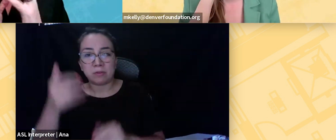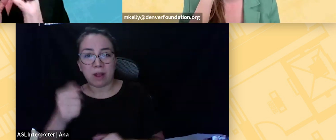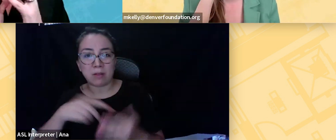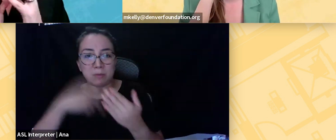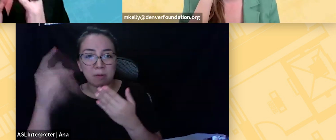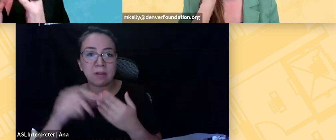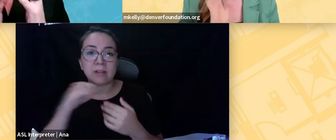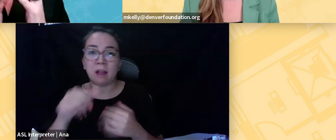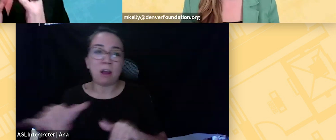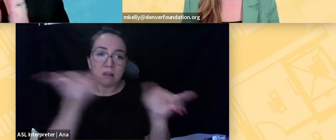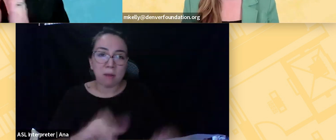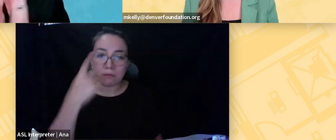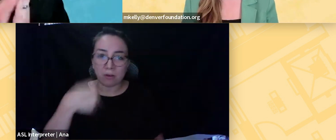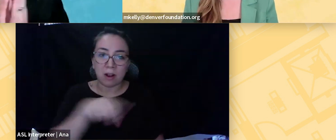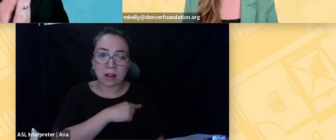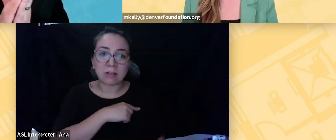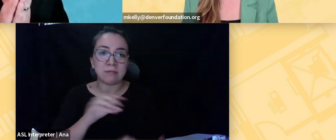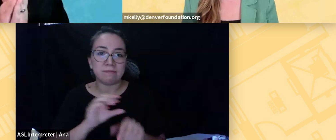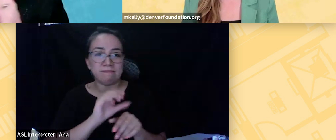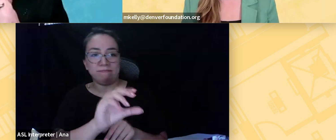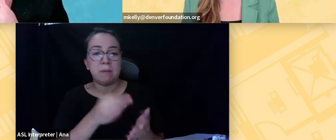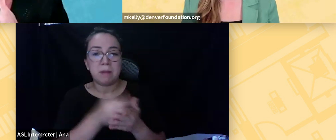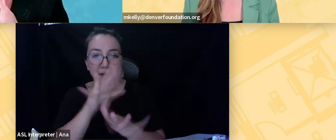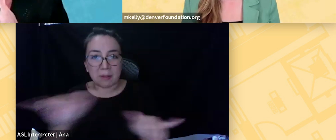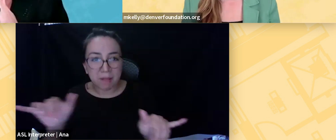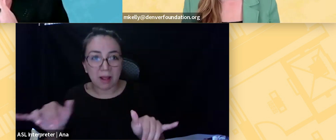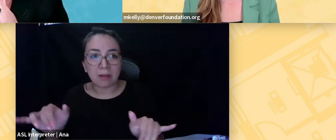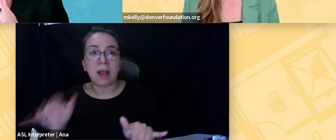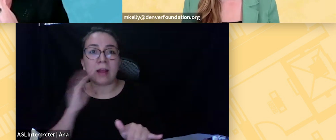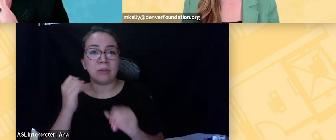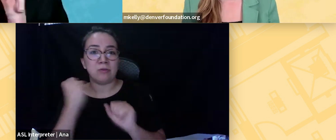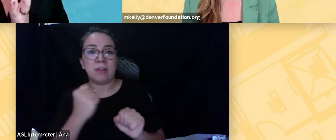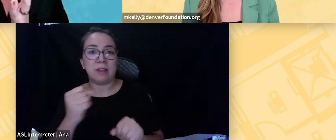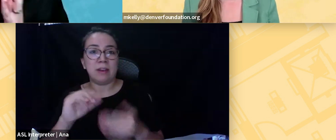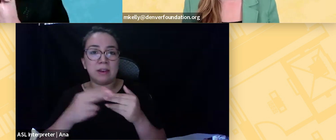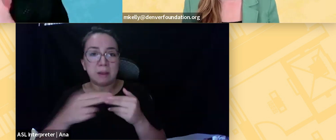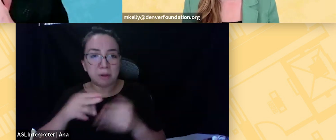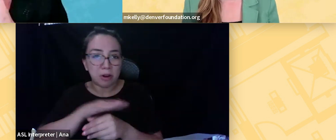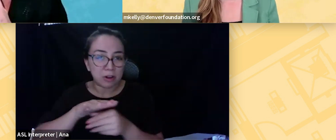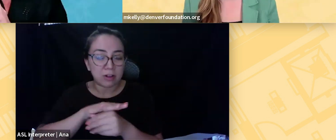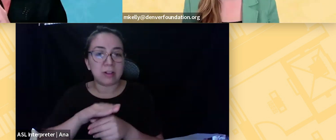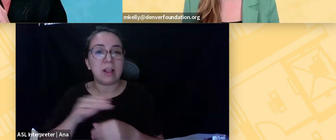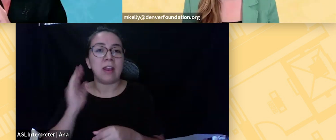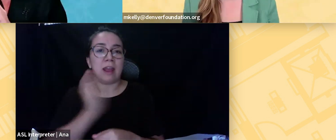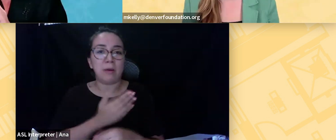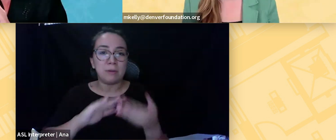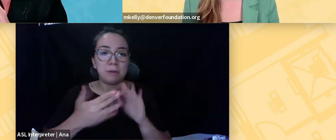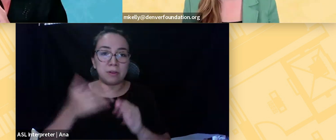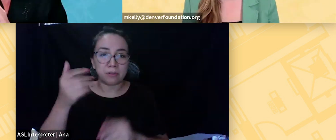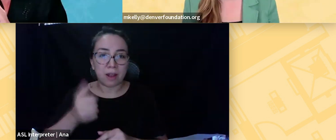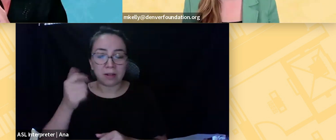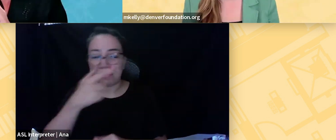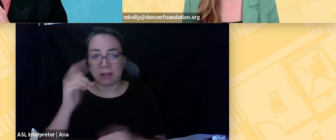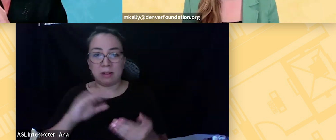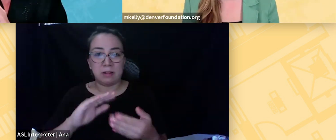highly common for us to fund at the same time out of strengthening neighborhoods and out of community grants, because community grants